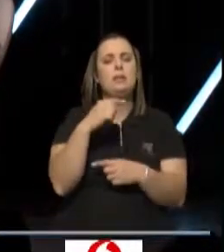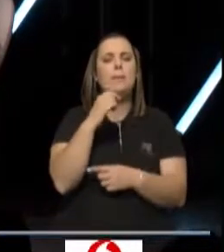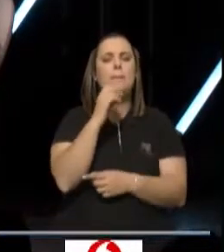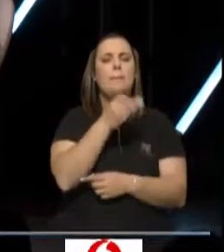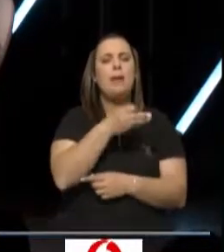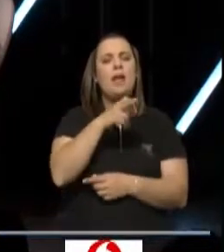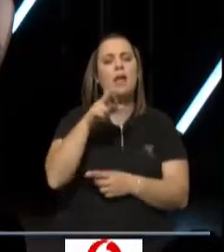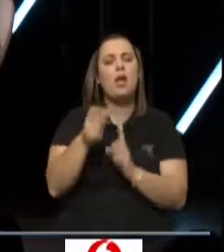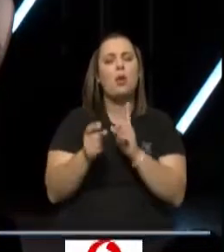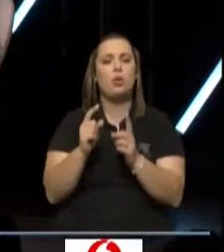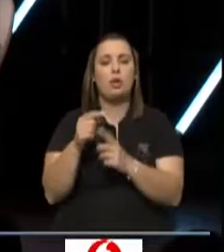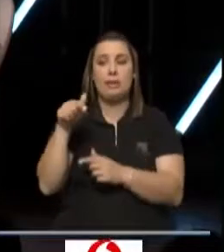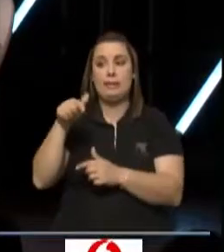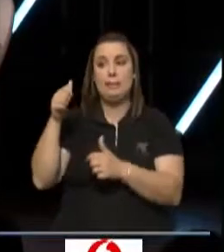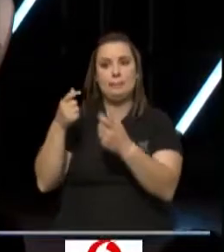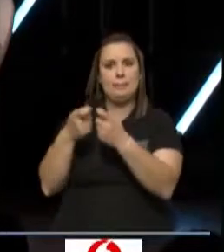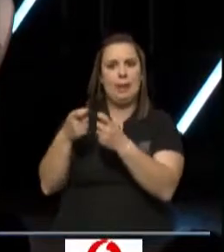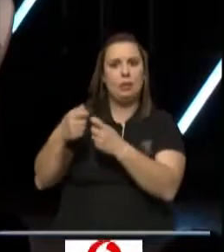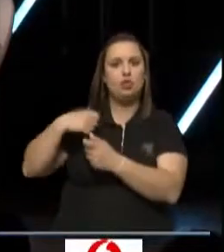inclusion.